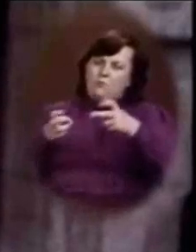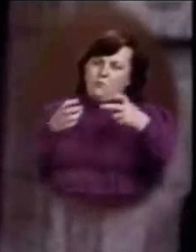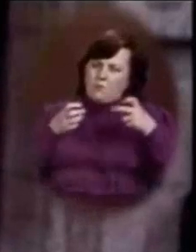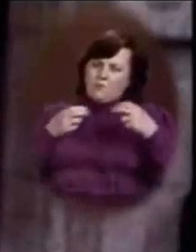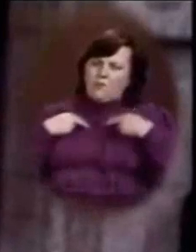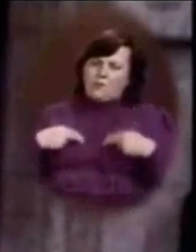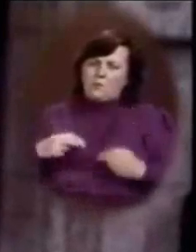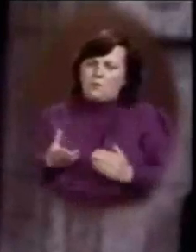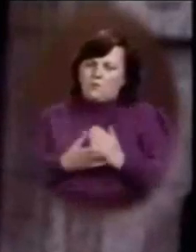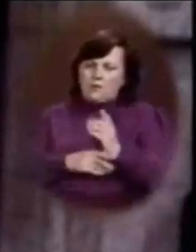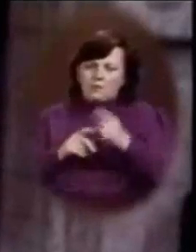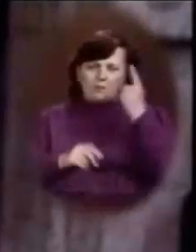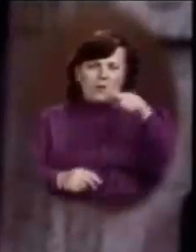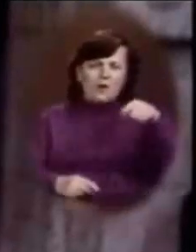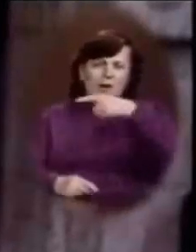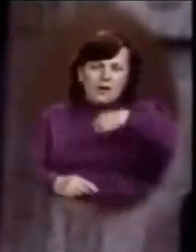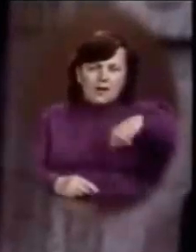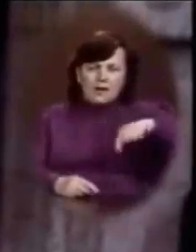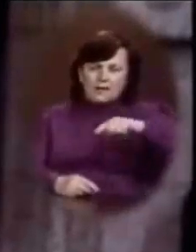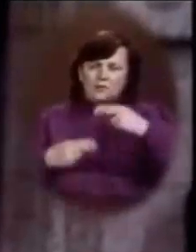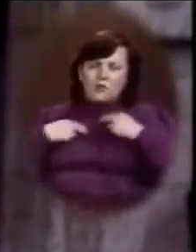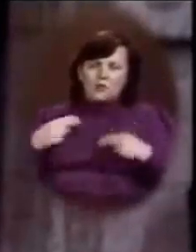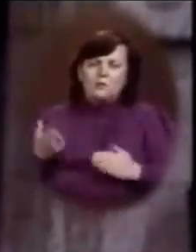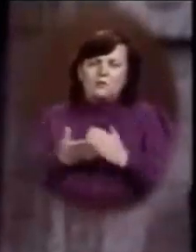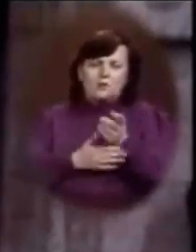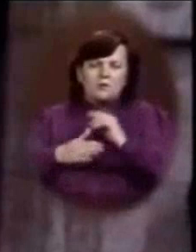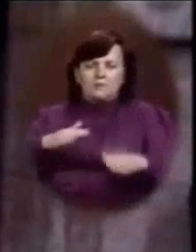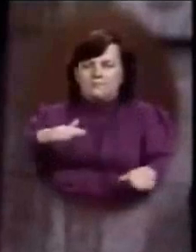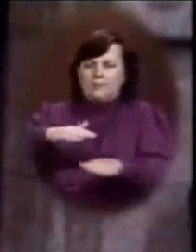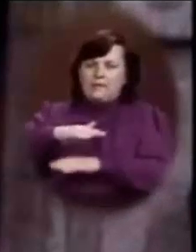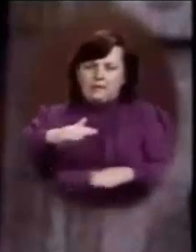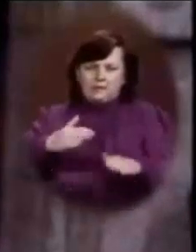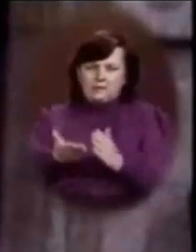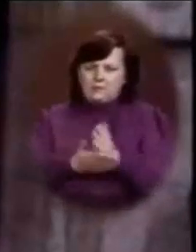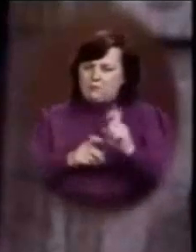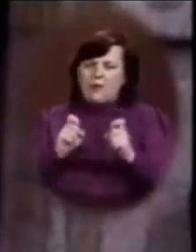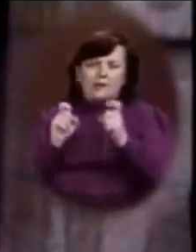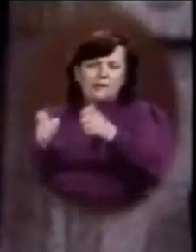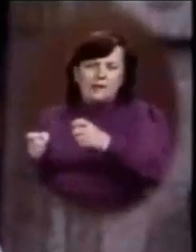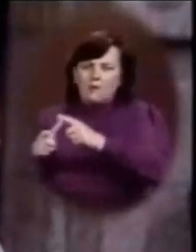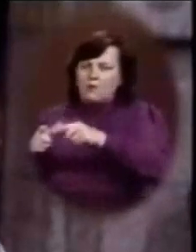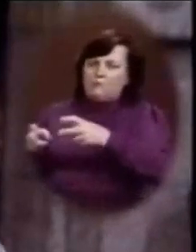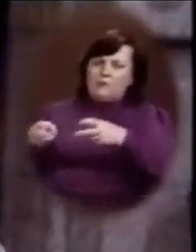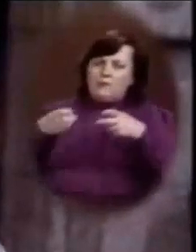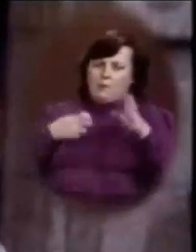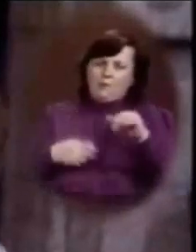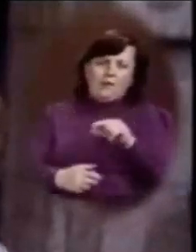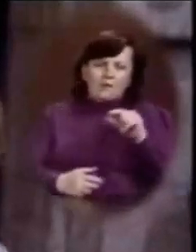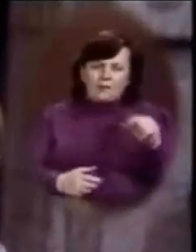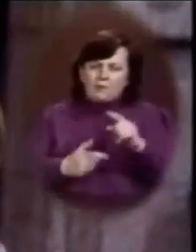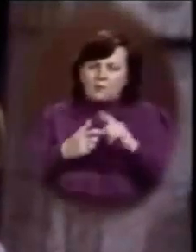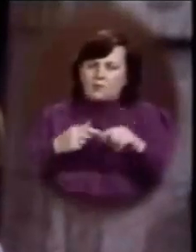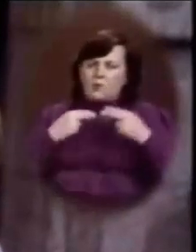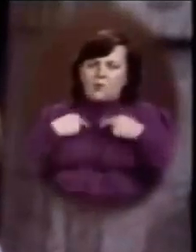something so fundamental that they can't be given or taken away by any government or